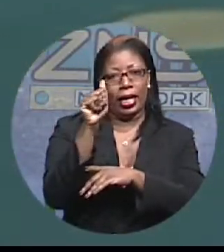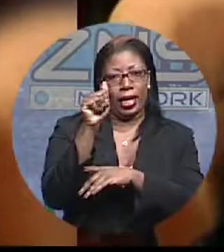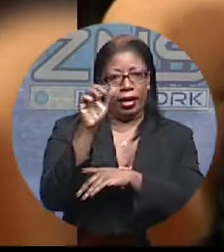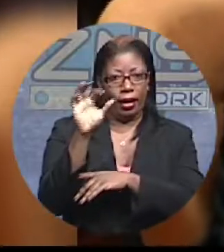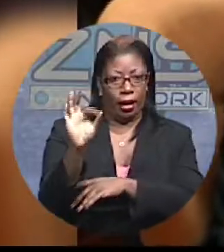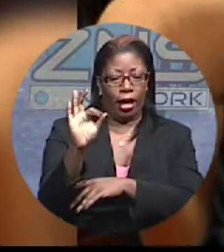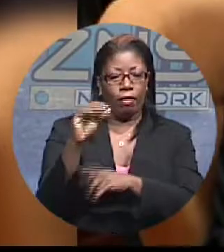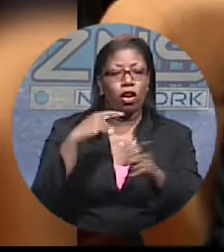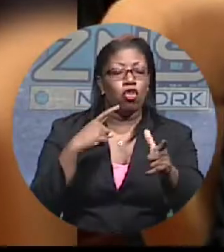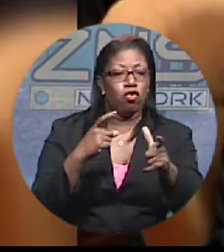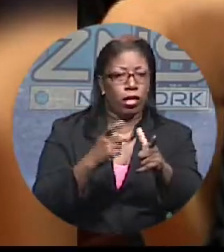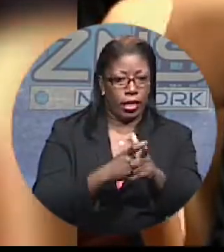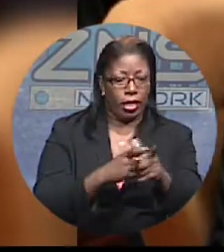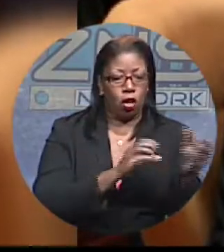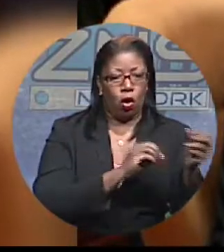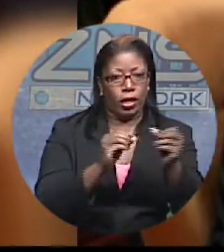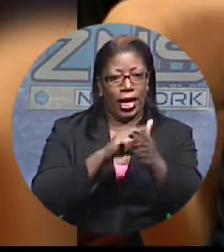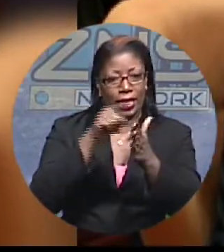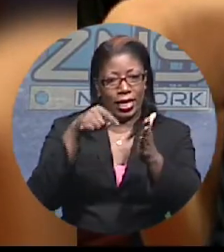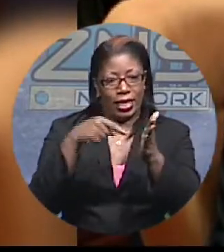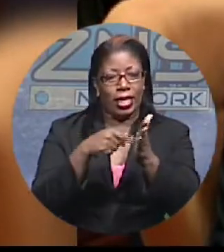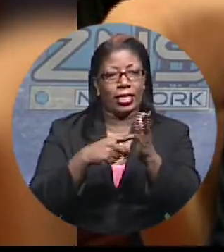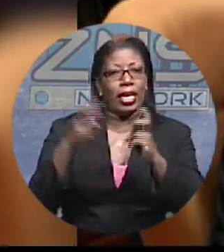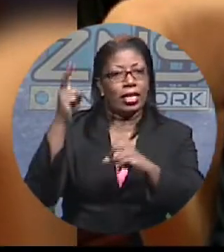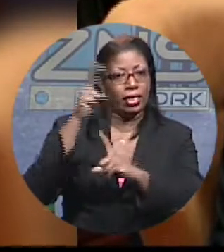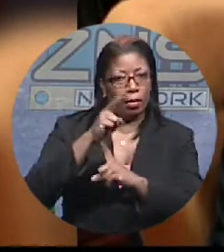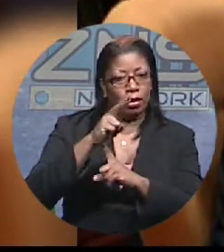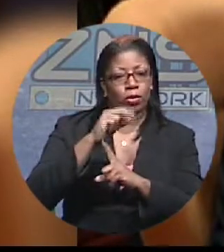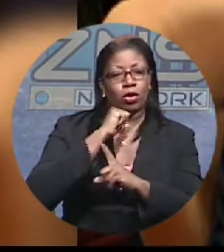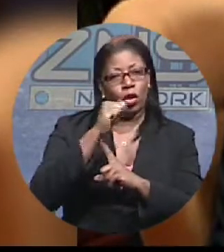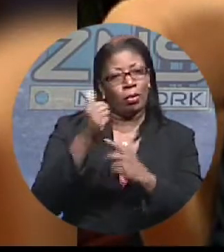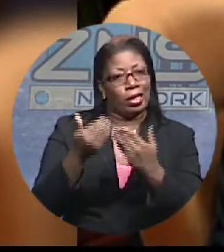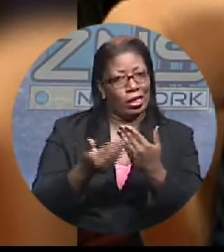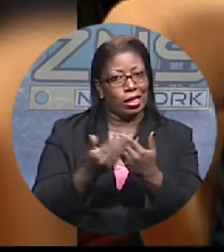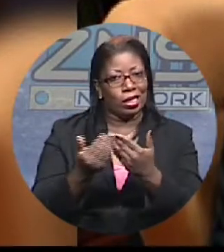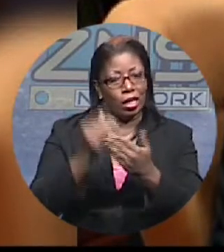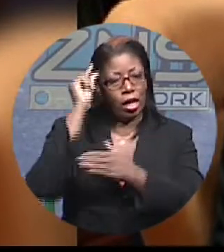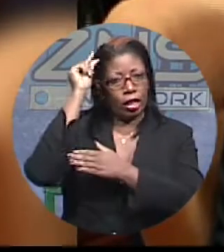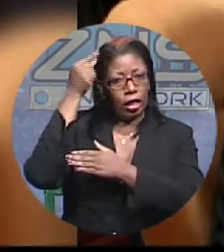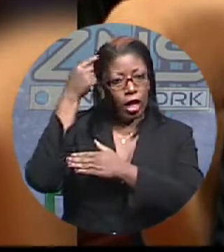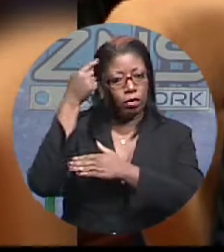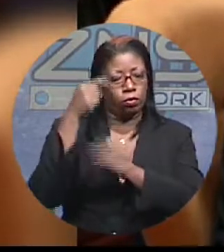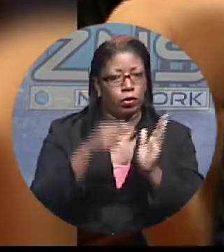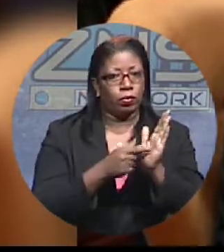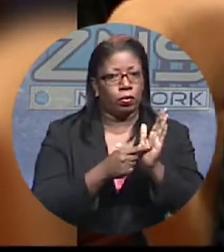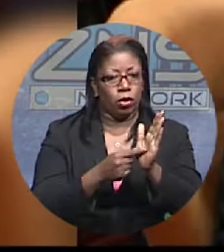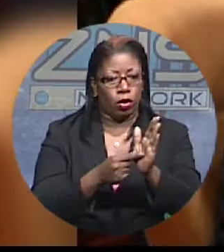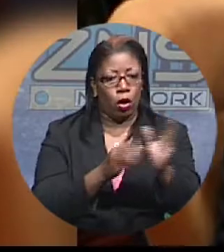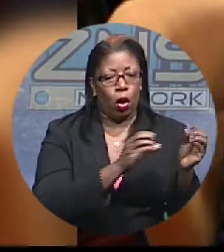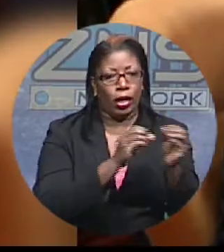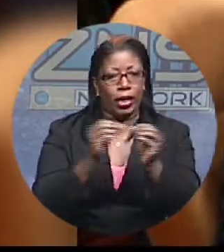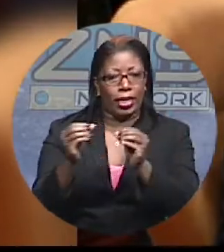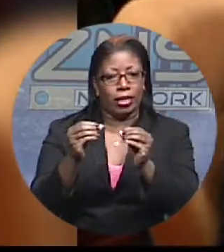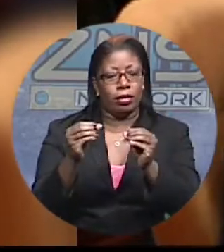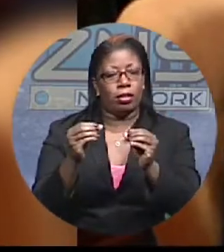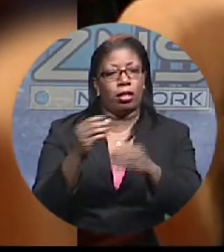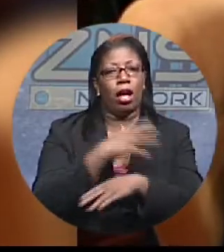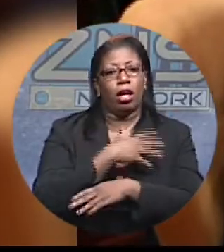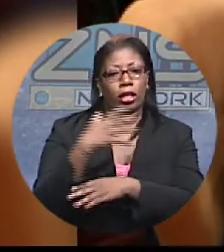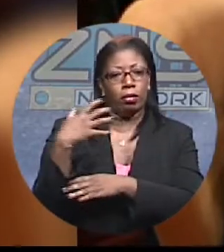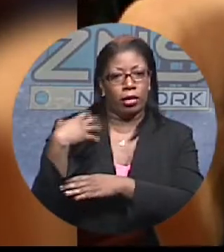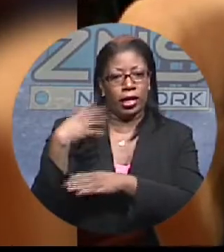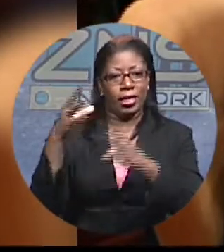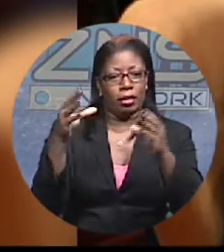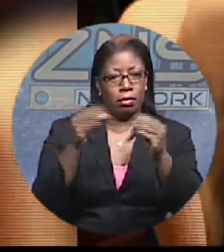Relays. Organizing these championships won't be easy. The government revealed members of the local organizing committee at a press conference